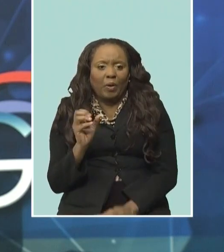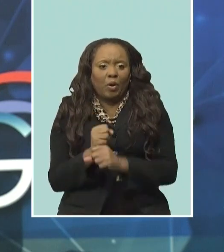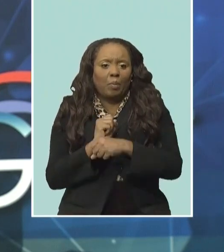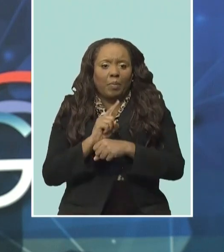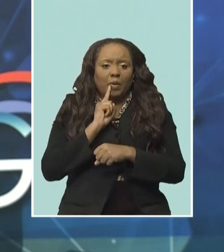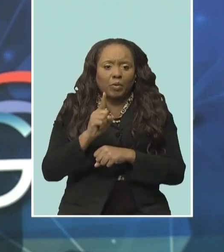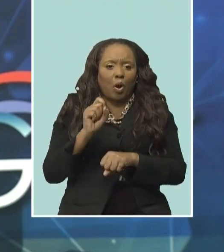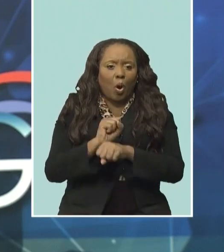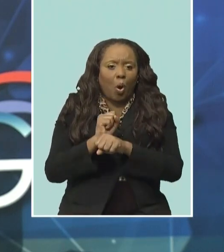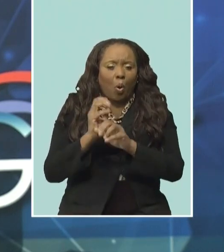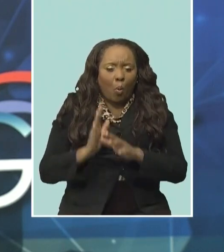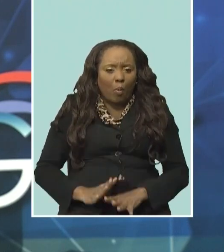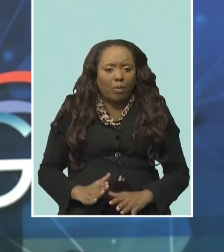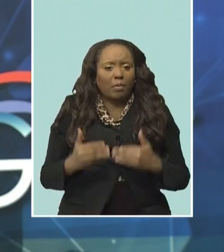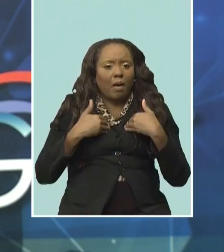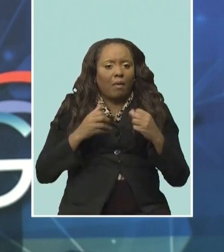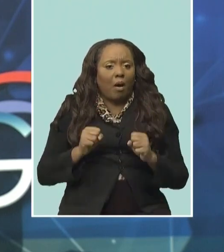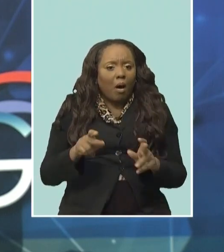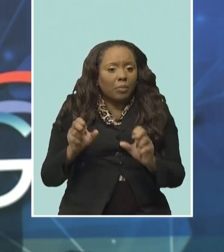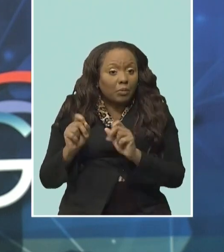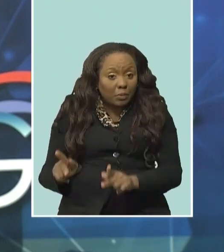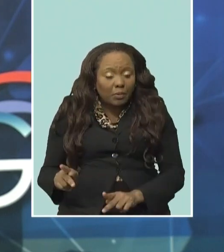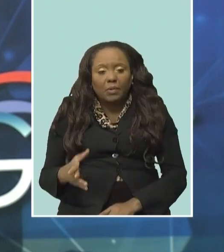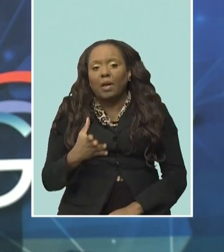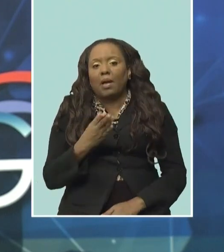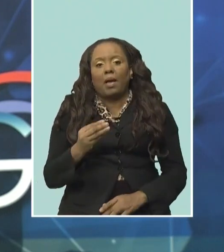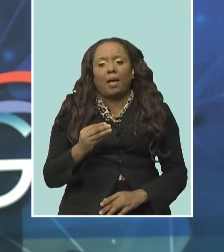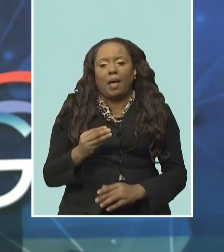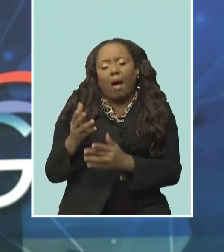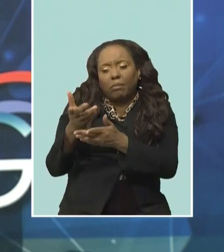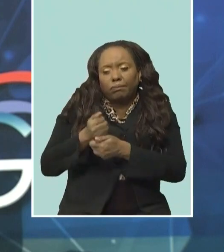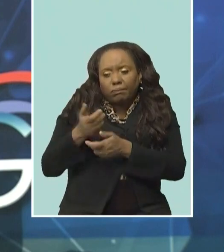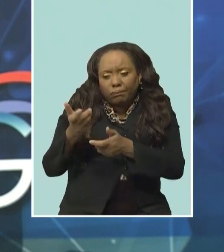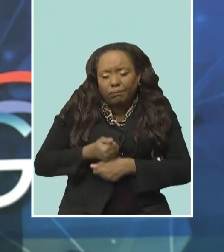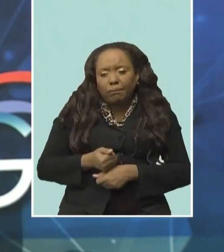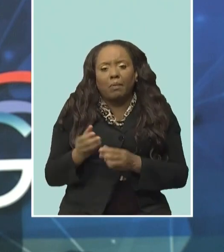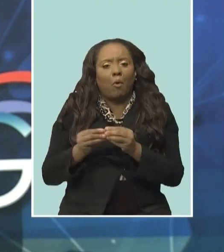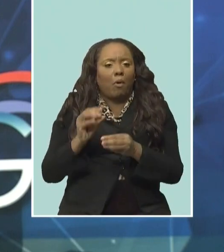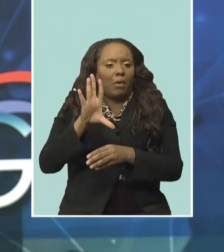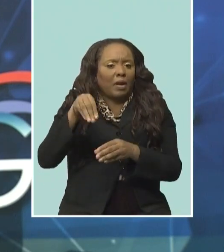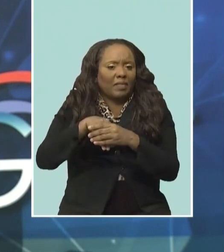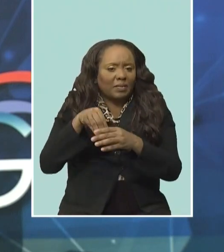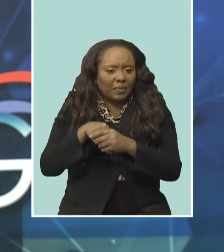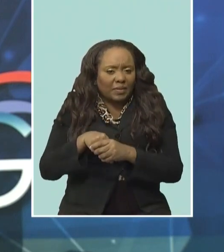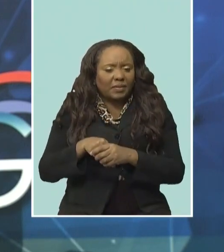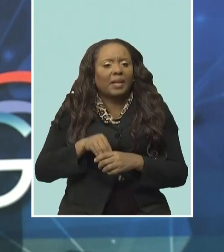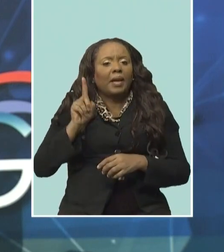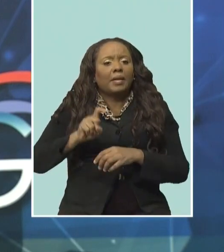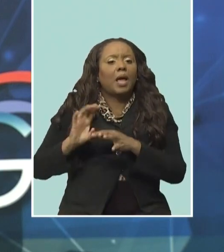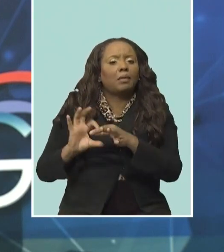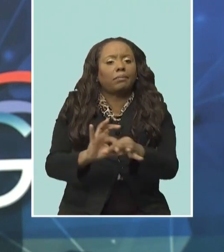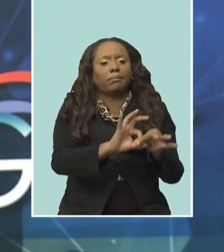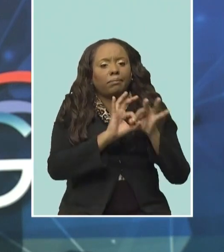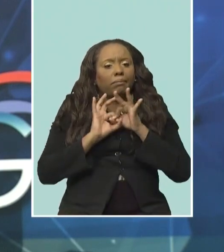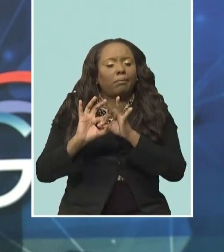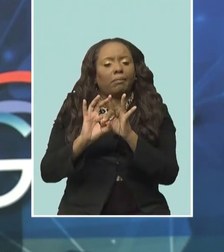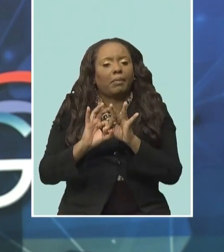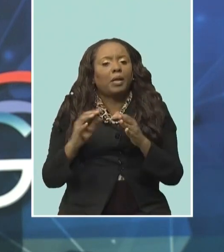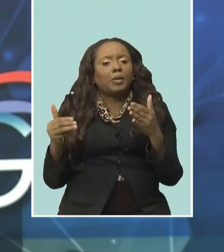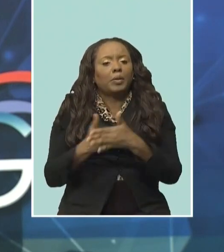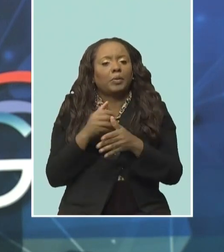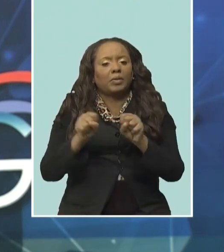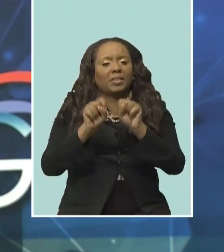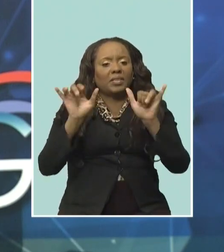in private sector investment. This package of incentives reflects unprecedented cooperation and a new system approach between